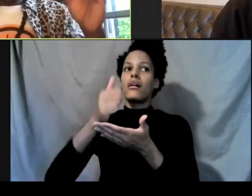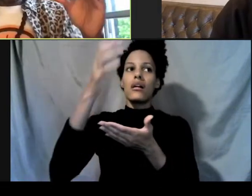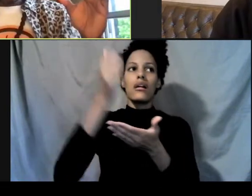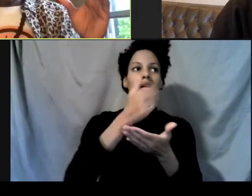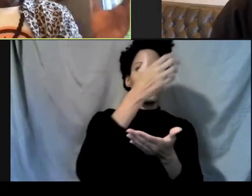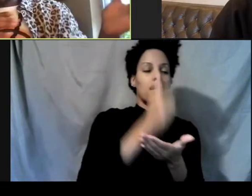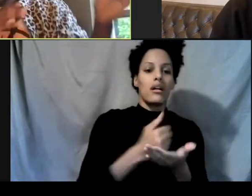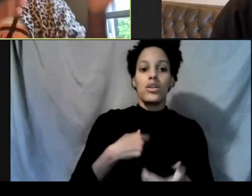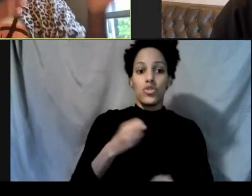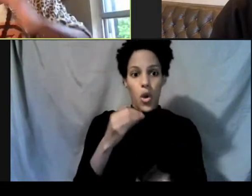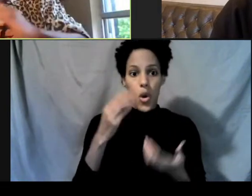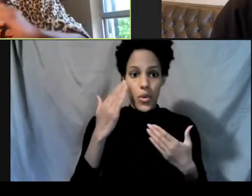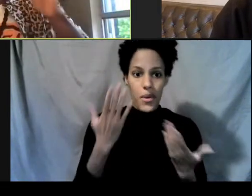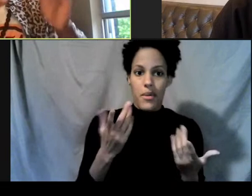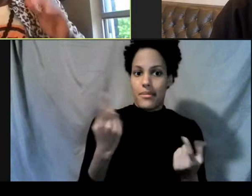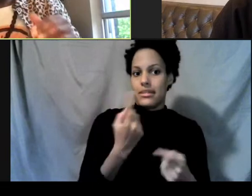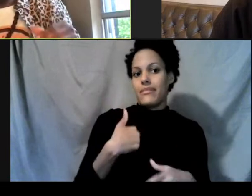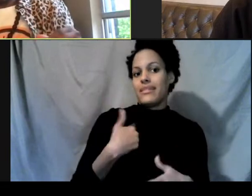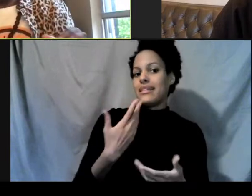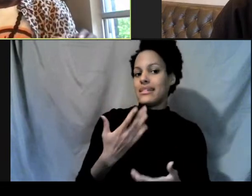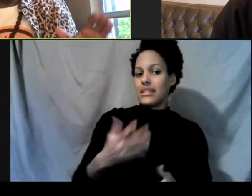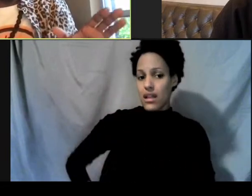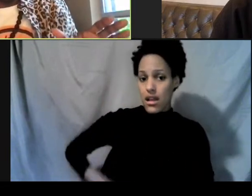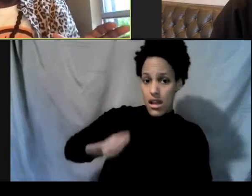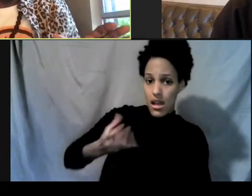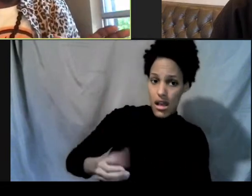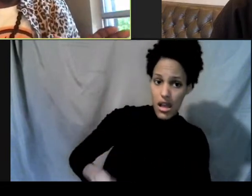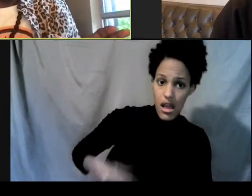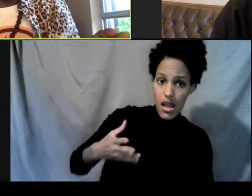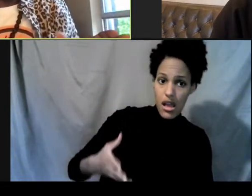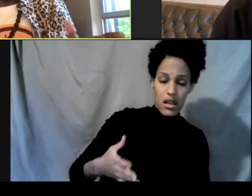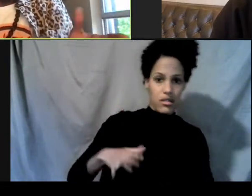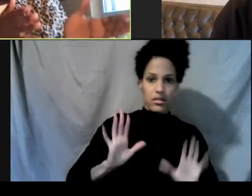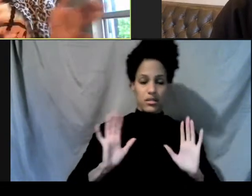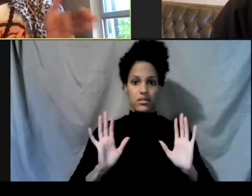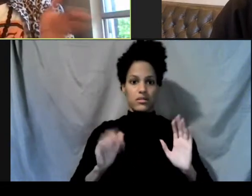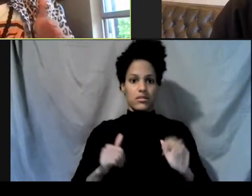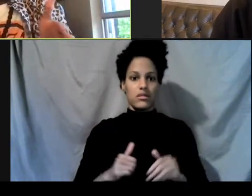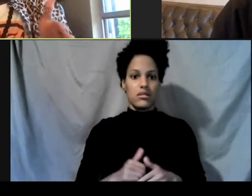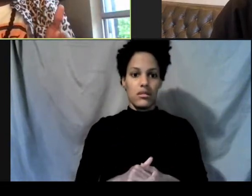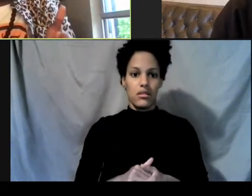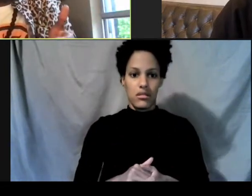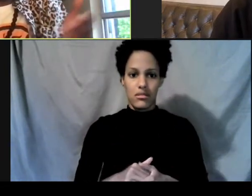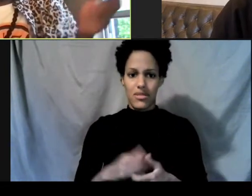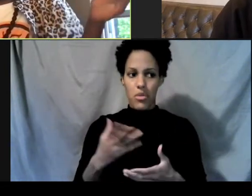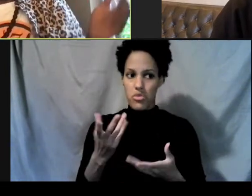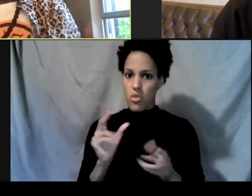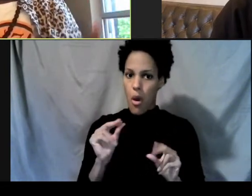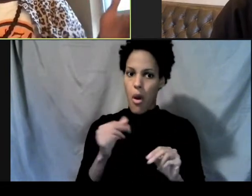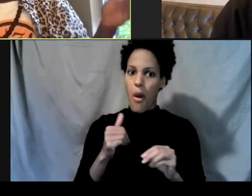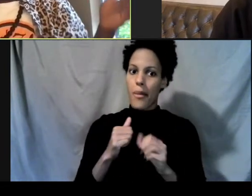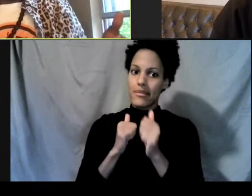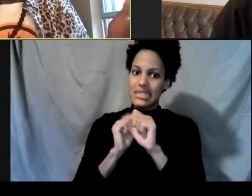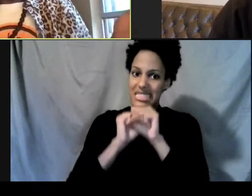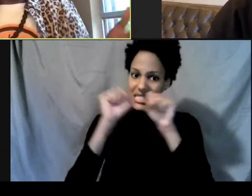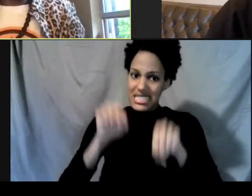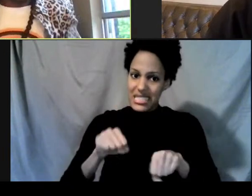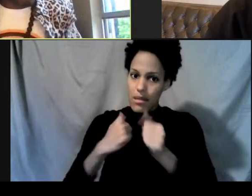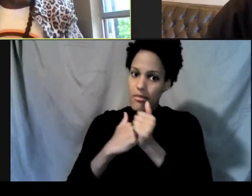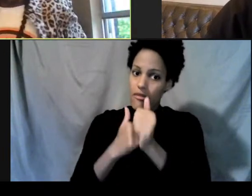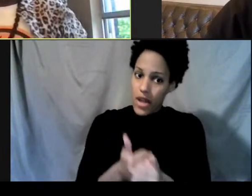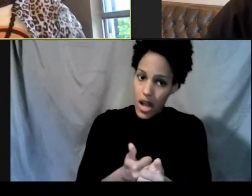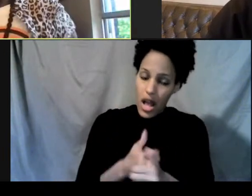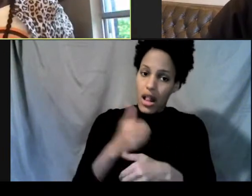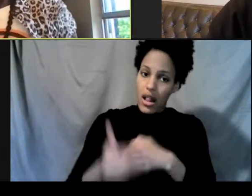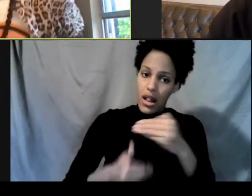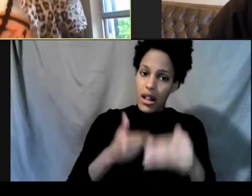is coming out of the pocket or something, everybody's like ruffled because they're like, yo, come on, follow the system. It's like, God damn, I know y'all been doing this for this